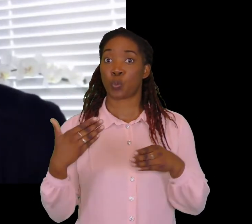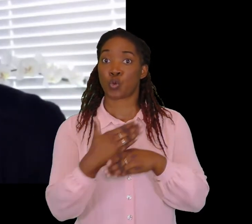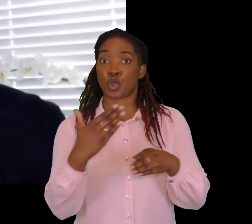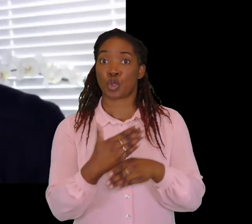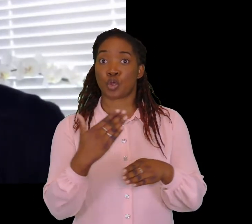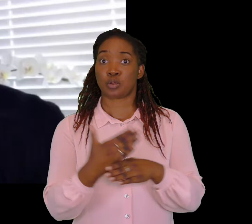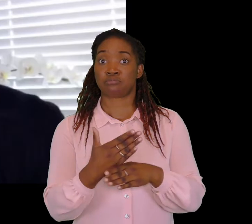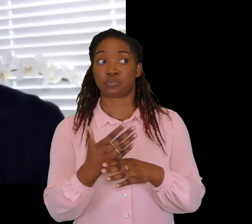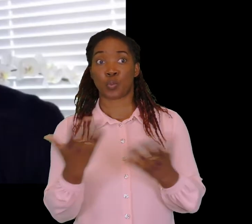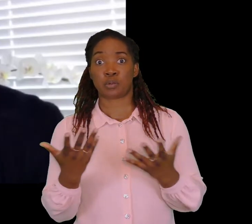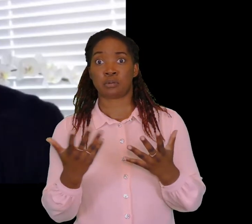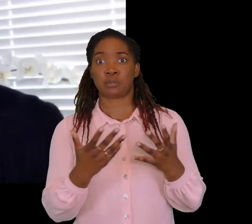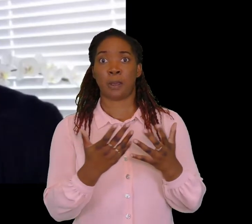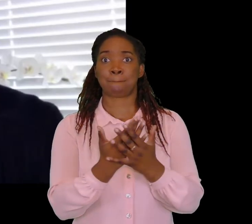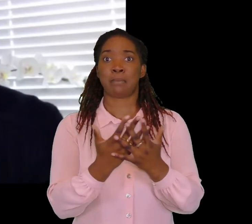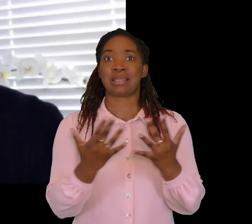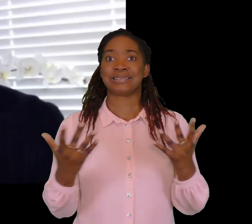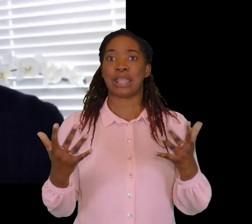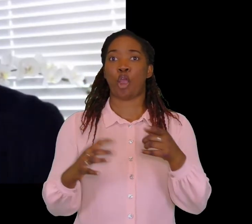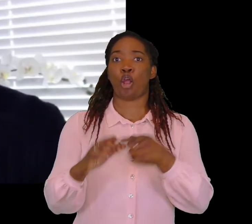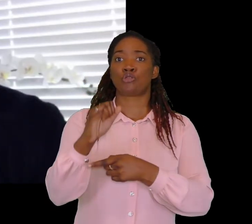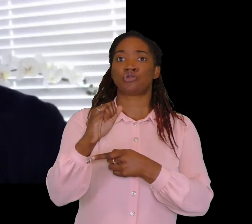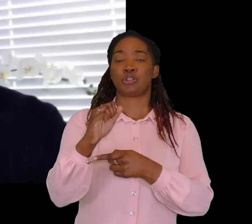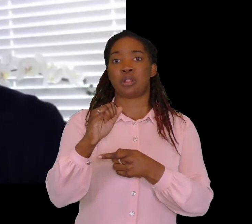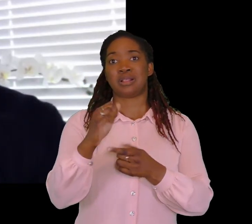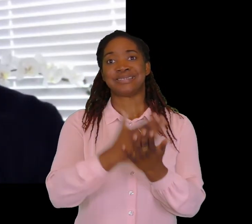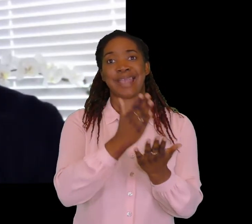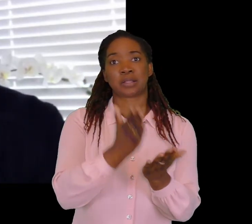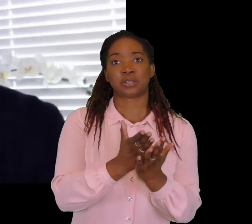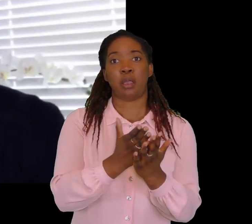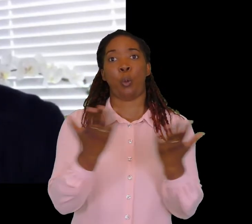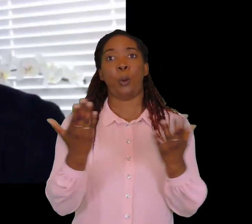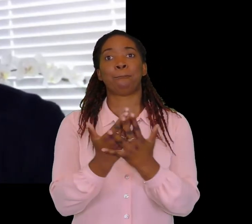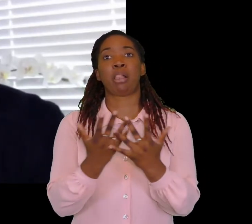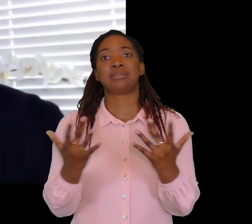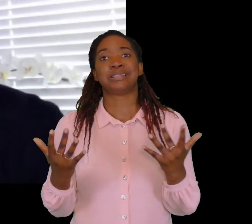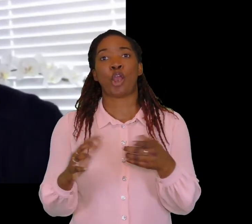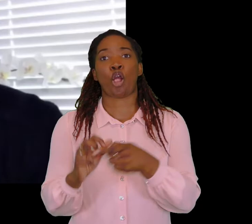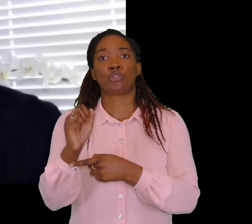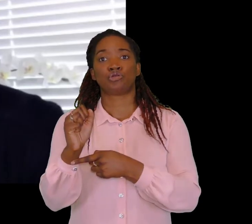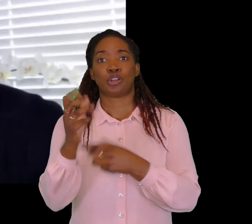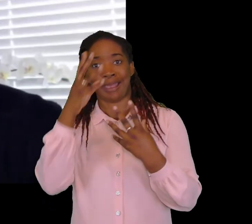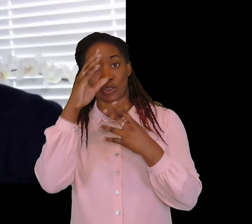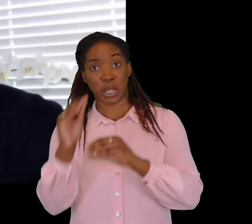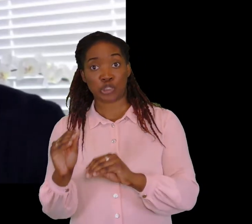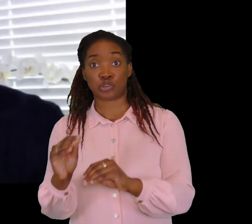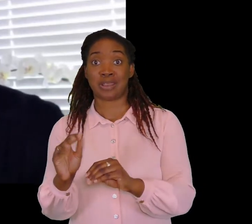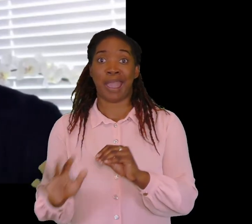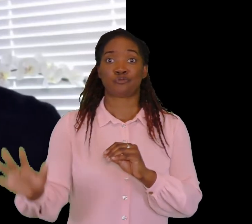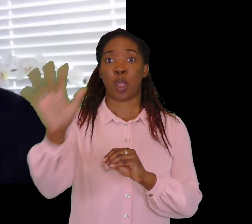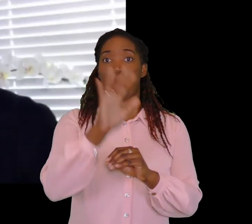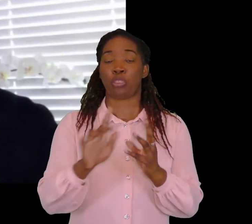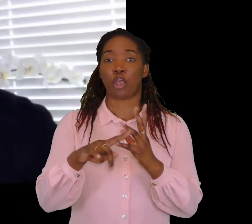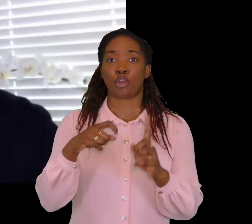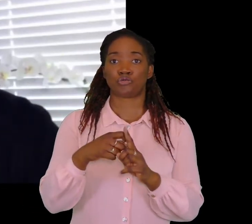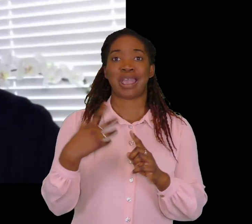who worked in a multicultural sector or multicultural education, which was all around the country. So there was